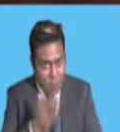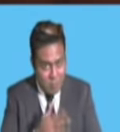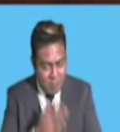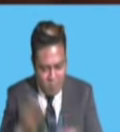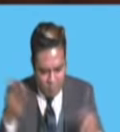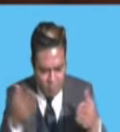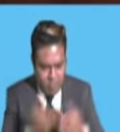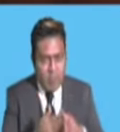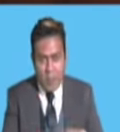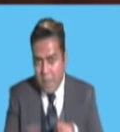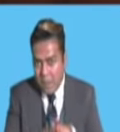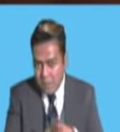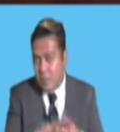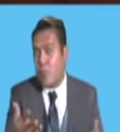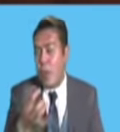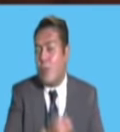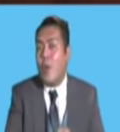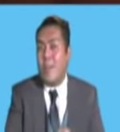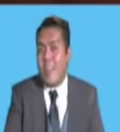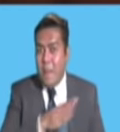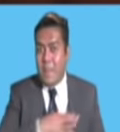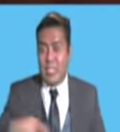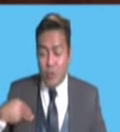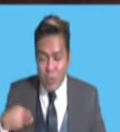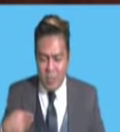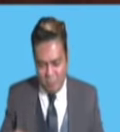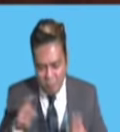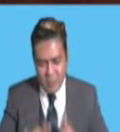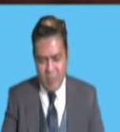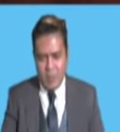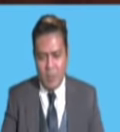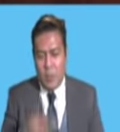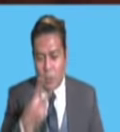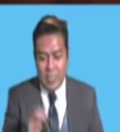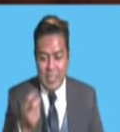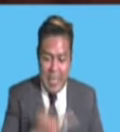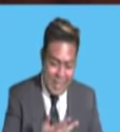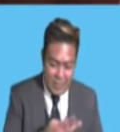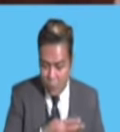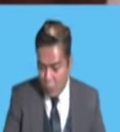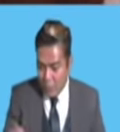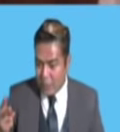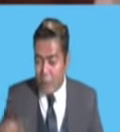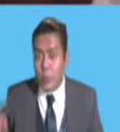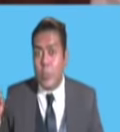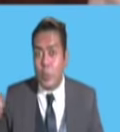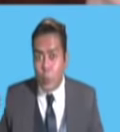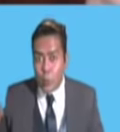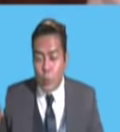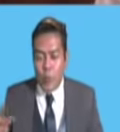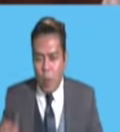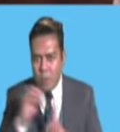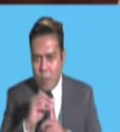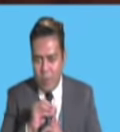proactively approaching partners to ensure that the Ministry remains aligned to the MTA 2018 to 2022 objectives set